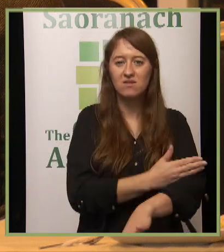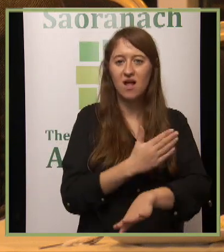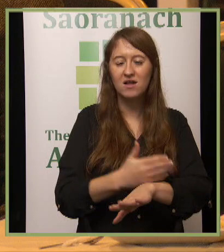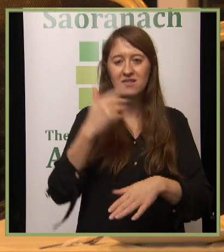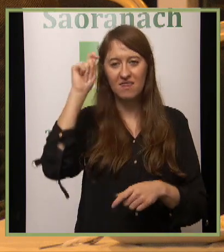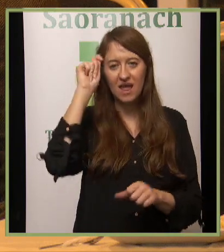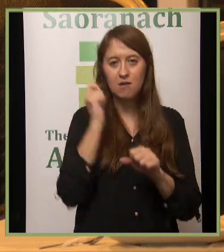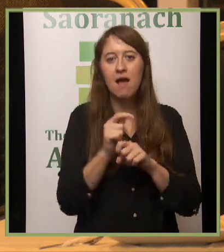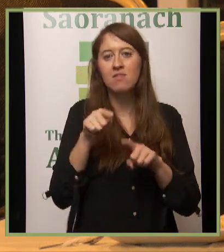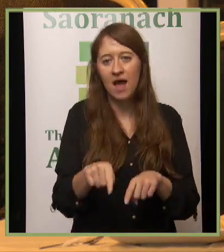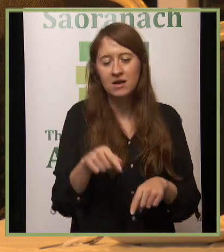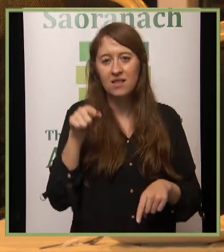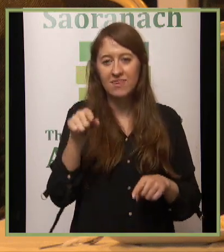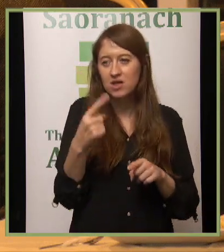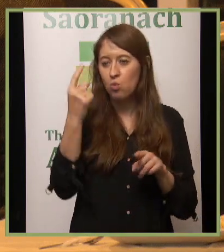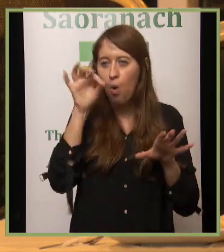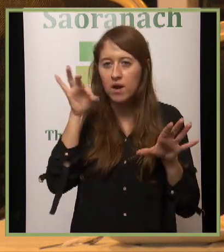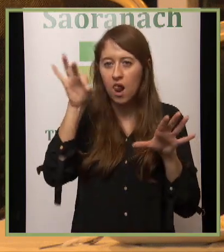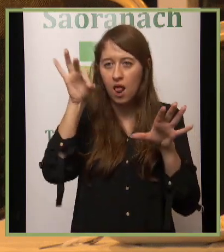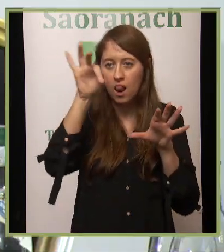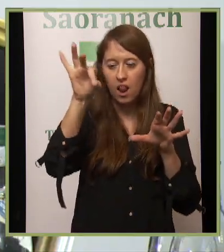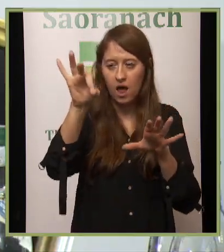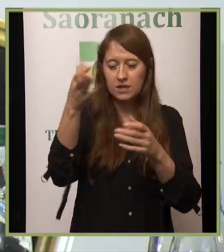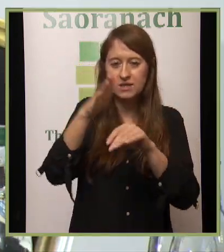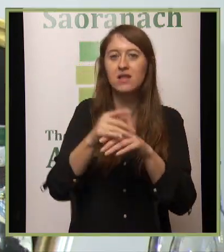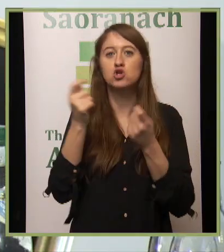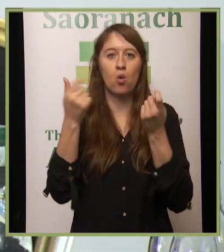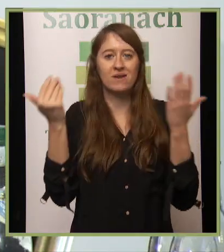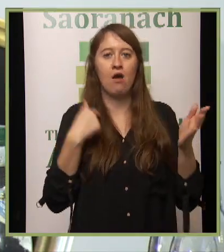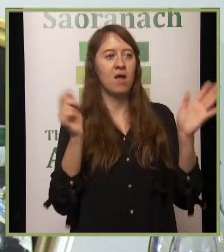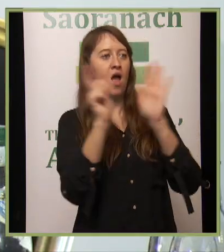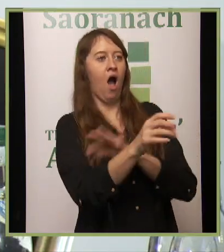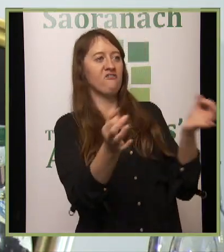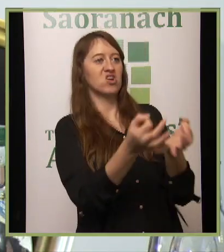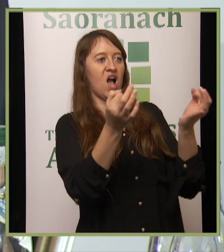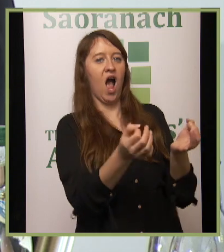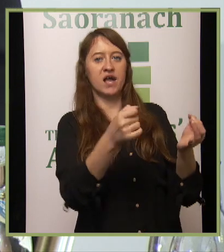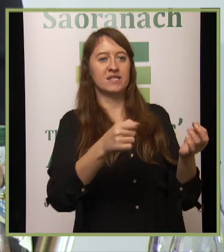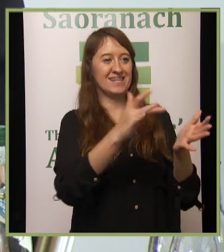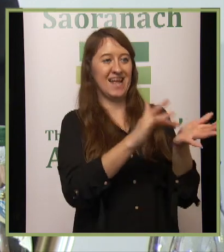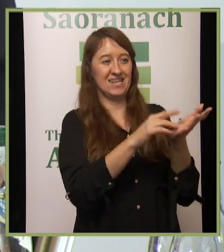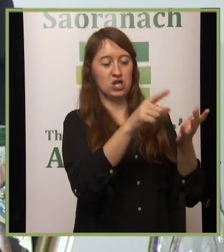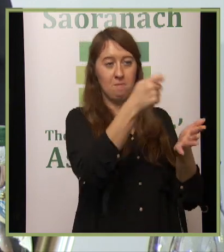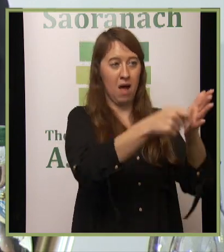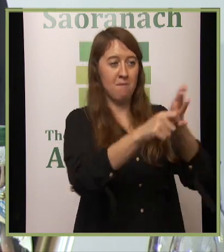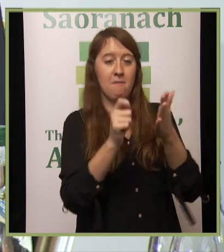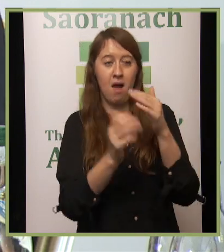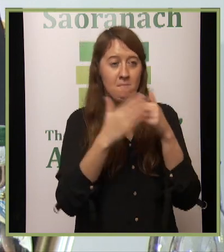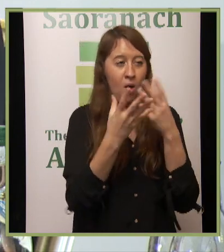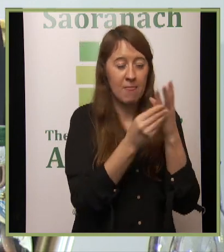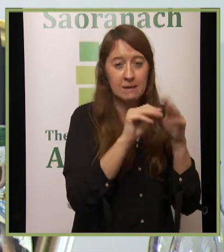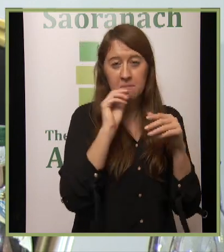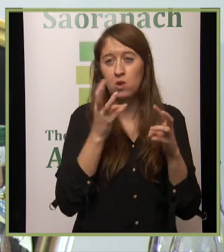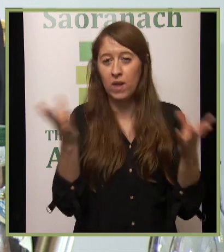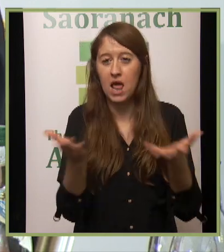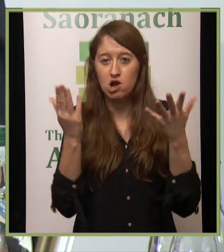gone. What can I do now to try and bring more? And my plan is to go to the garden centre and get the pollinator. And the thing is, you have to do homework. And none of us want to do